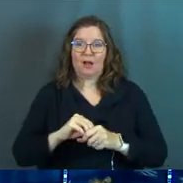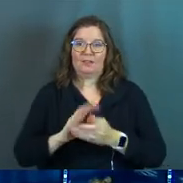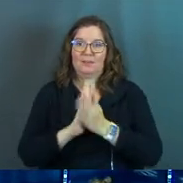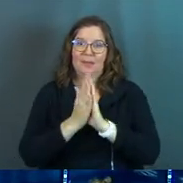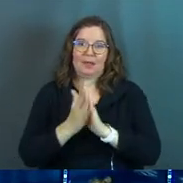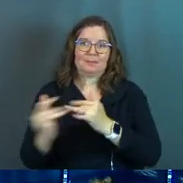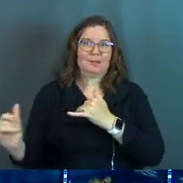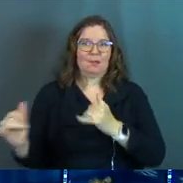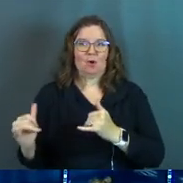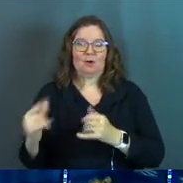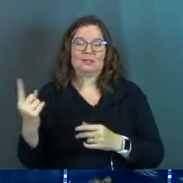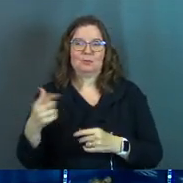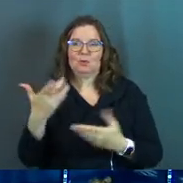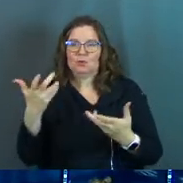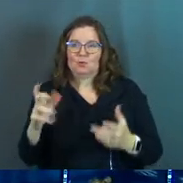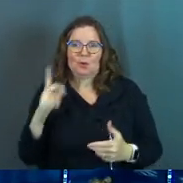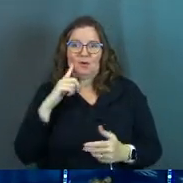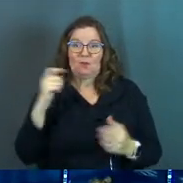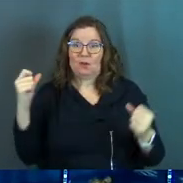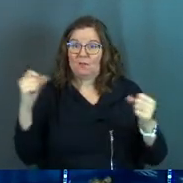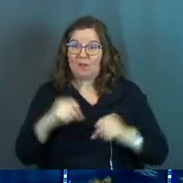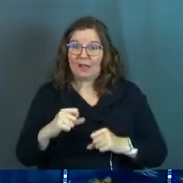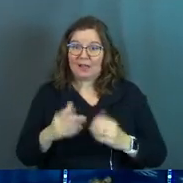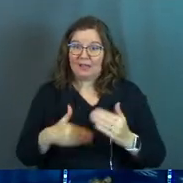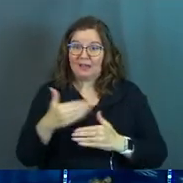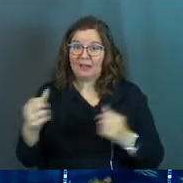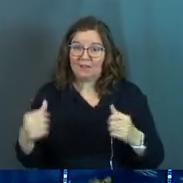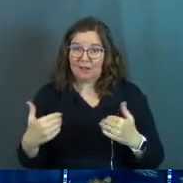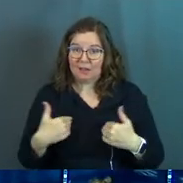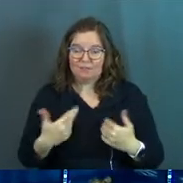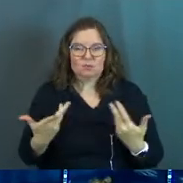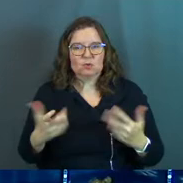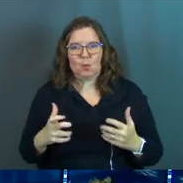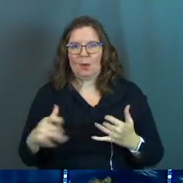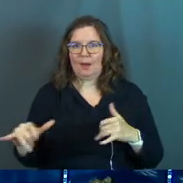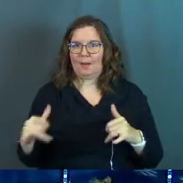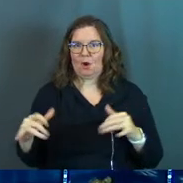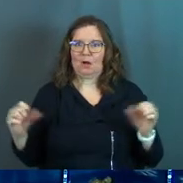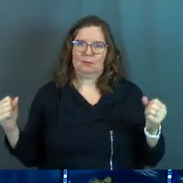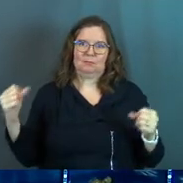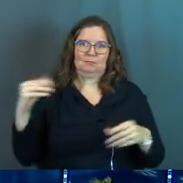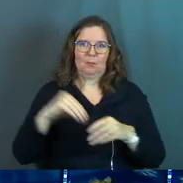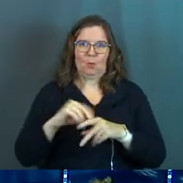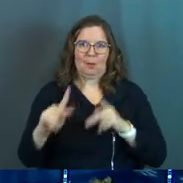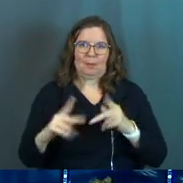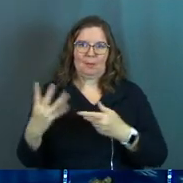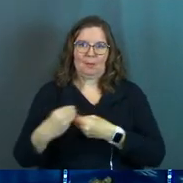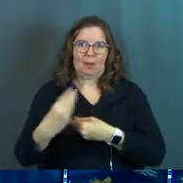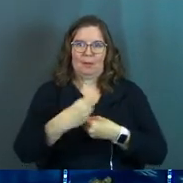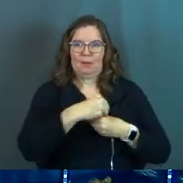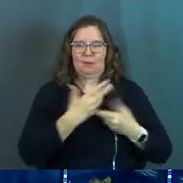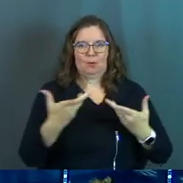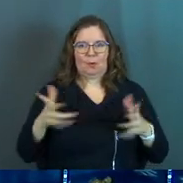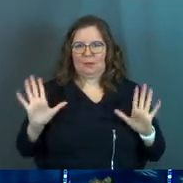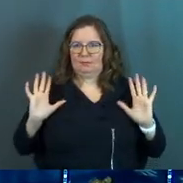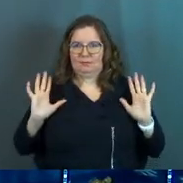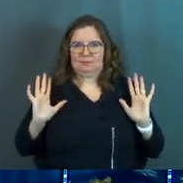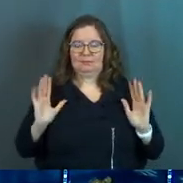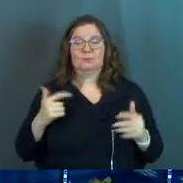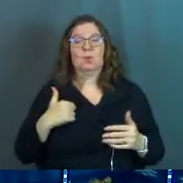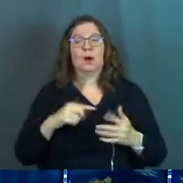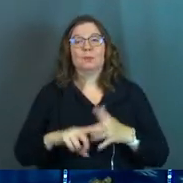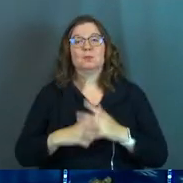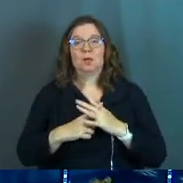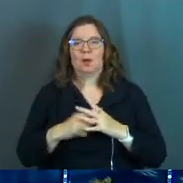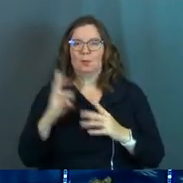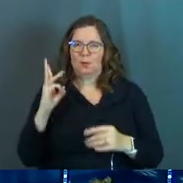party. Something you don't want for your fights, the next fight that you have, you don't want a party, amen? No parties, please. All right, so